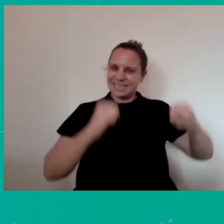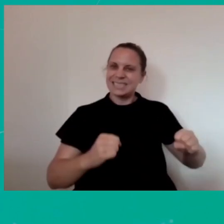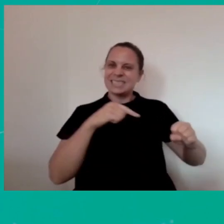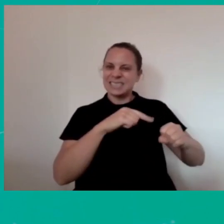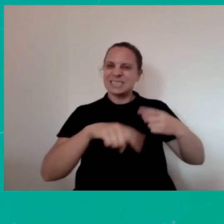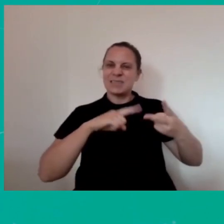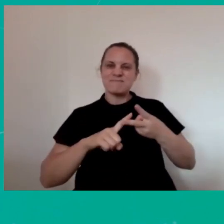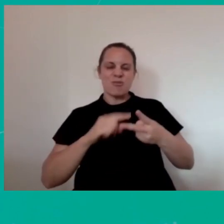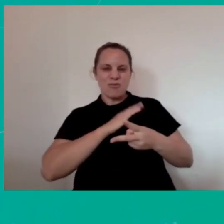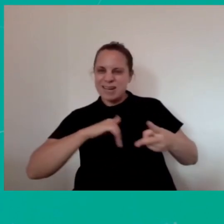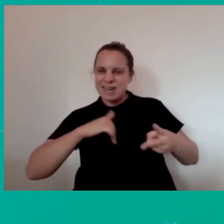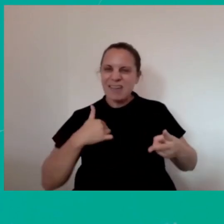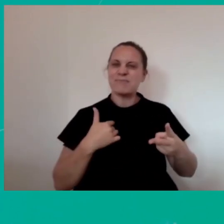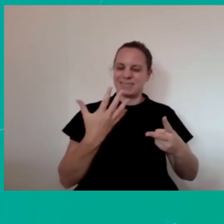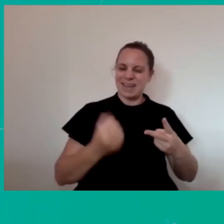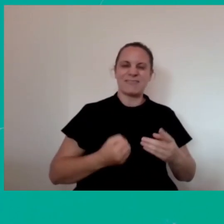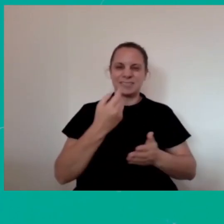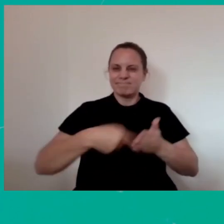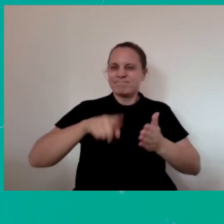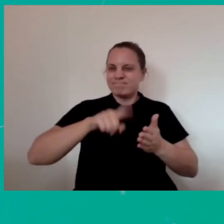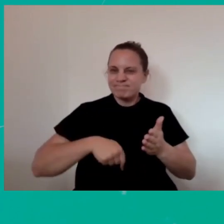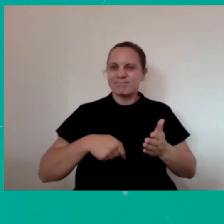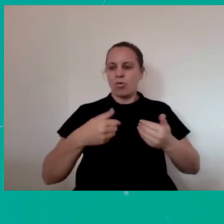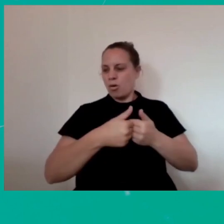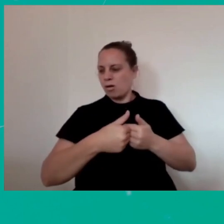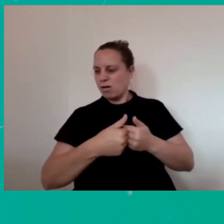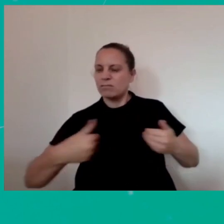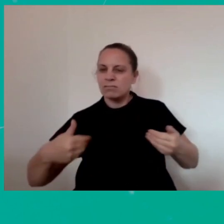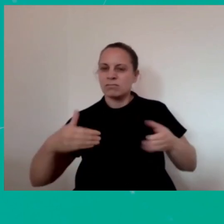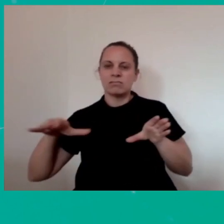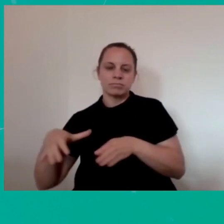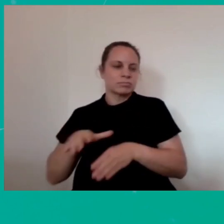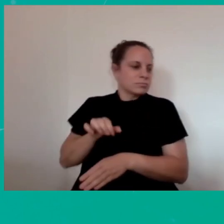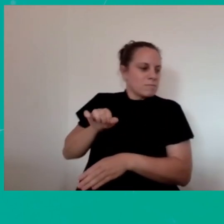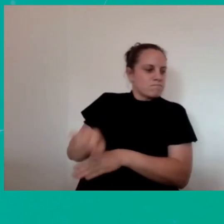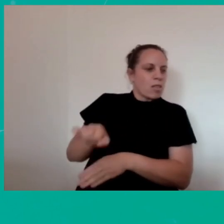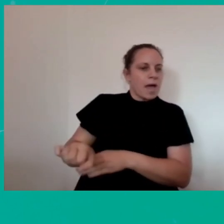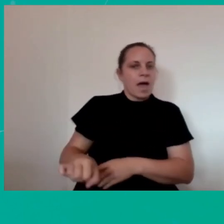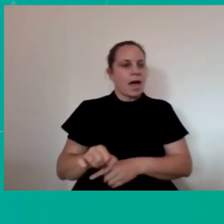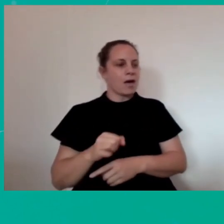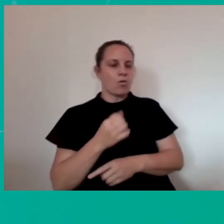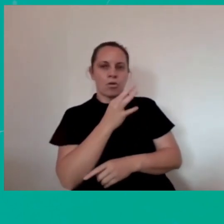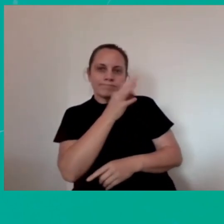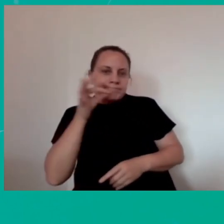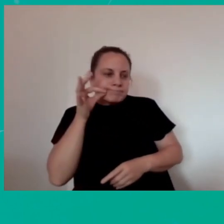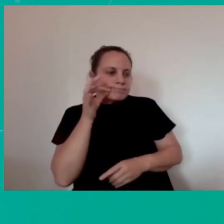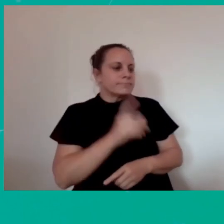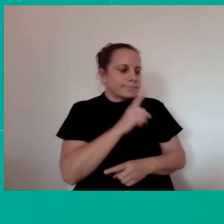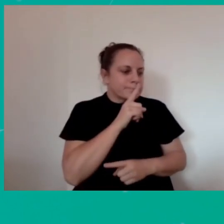political discrimination, exclusion, neglect, silencing, marginalization, and abuse.